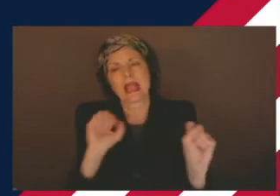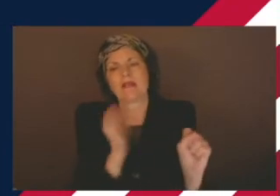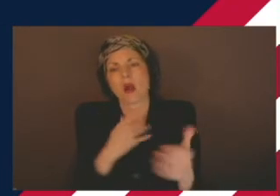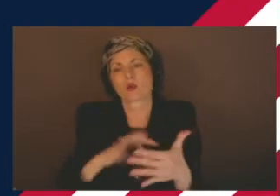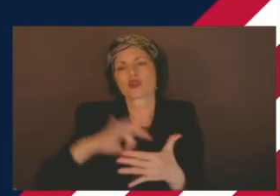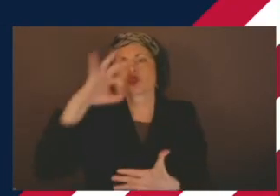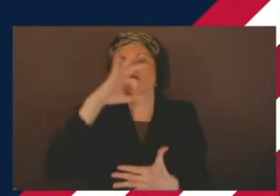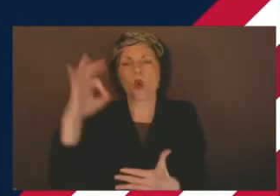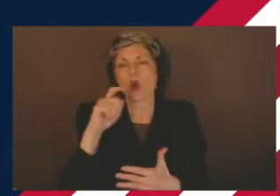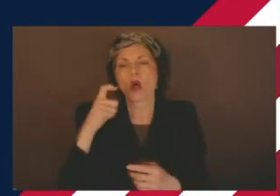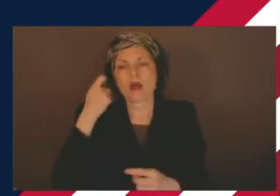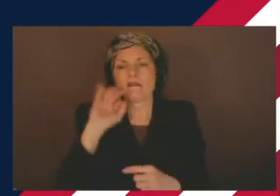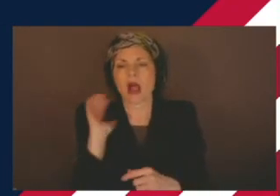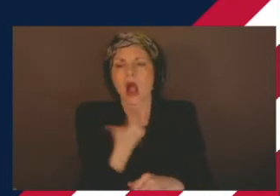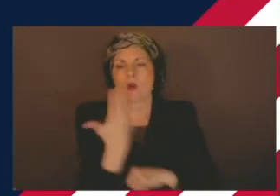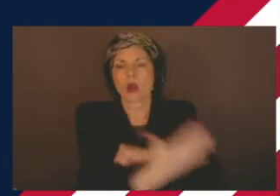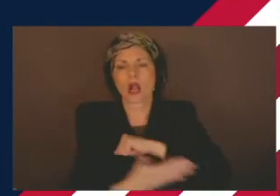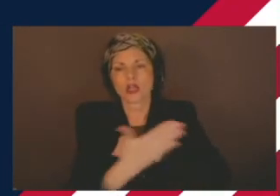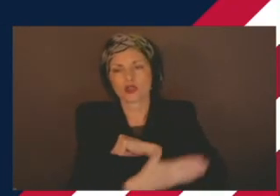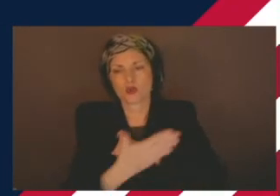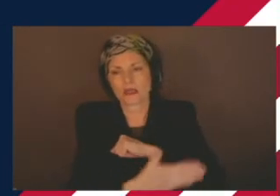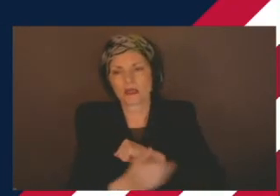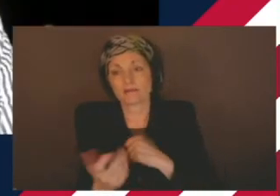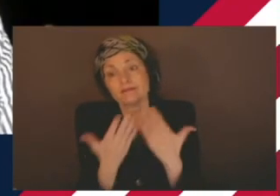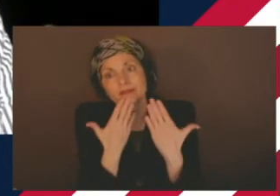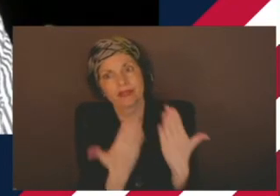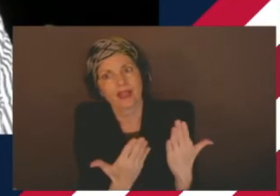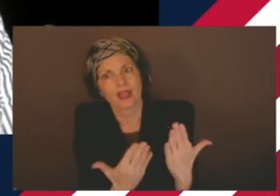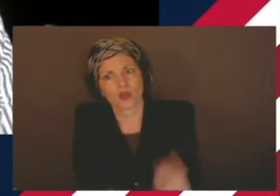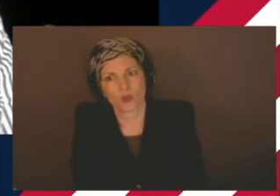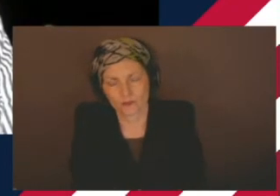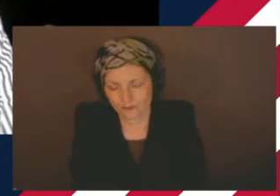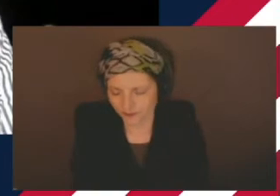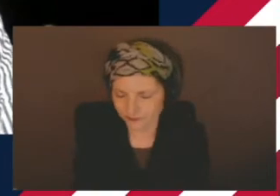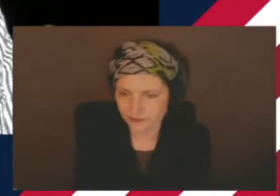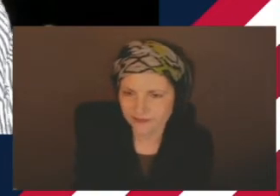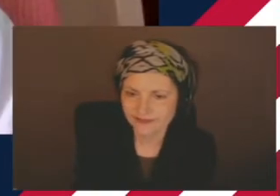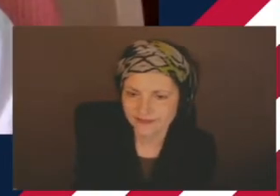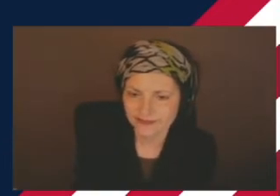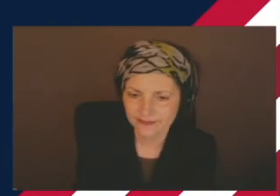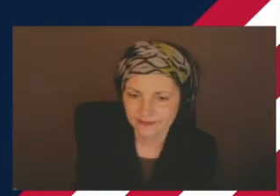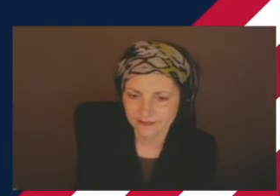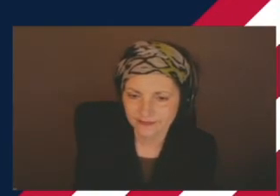here. Thank you. And our final question is from Mr. Graves.